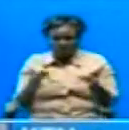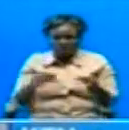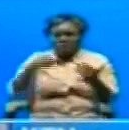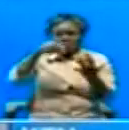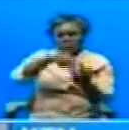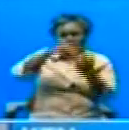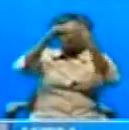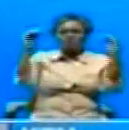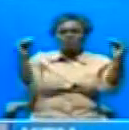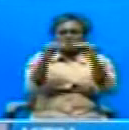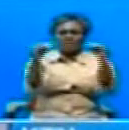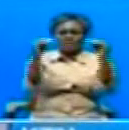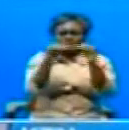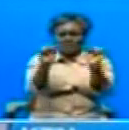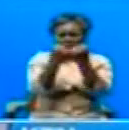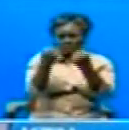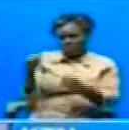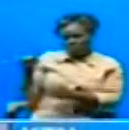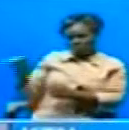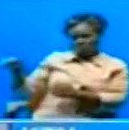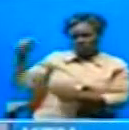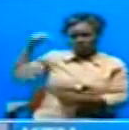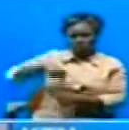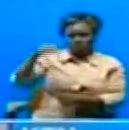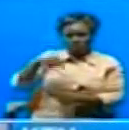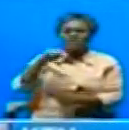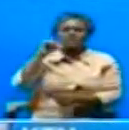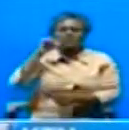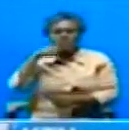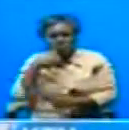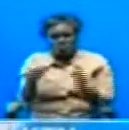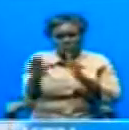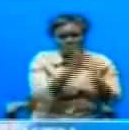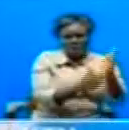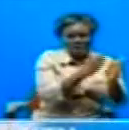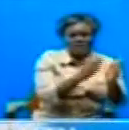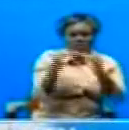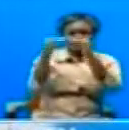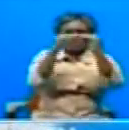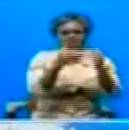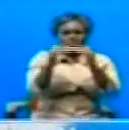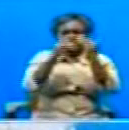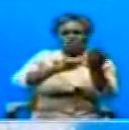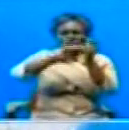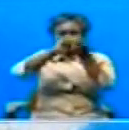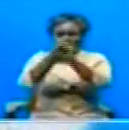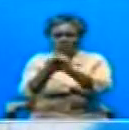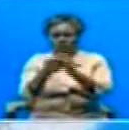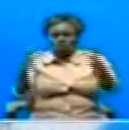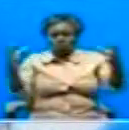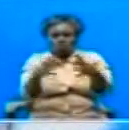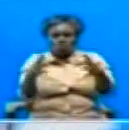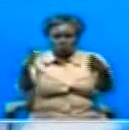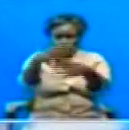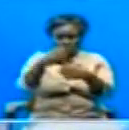extraordinary general meeting held earlier today. Under the new structure, Equity Bank Kenya Limited will now rebrand to Equity Group Holdings